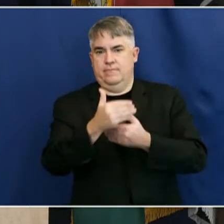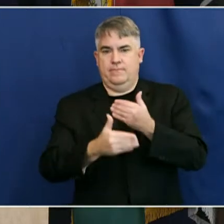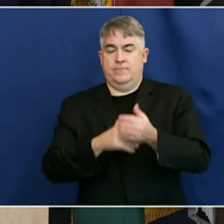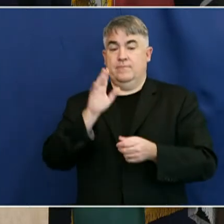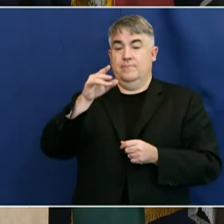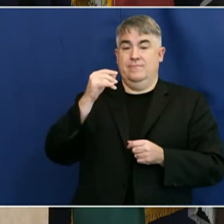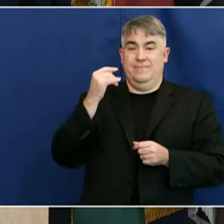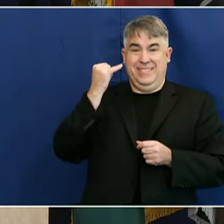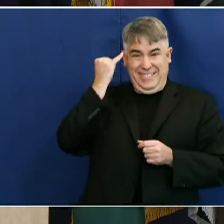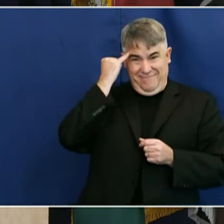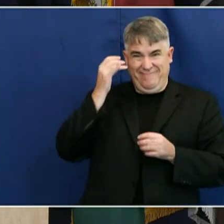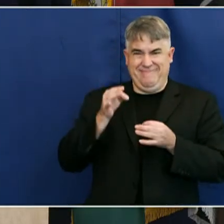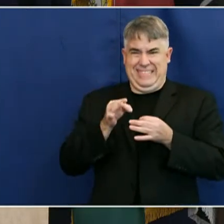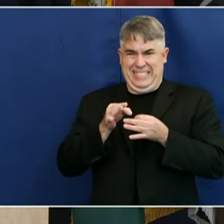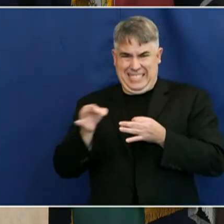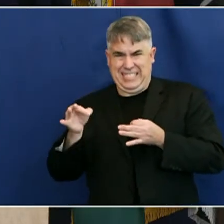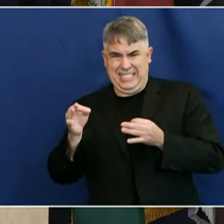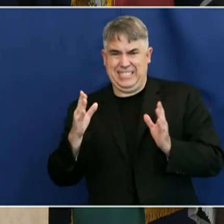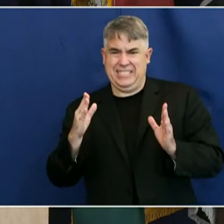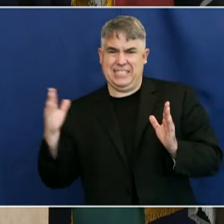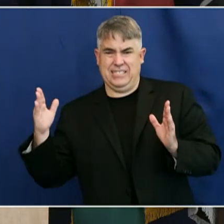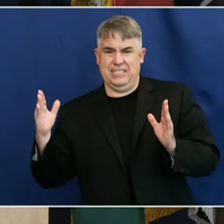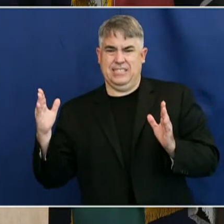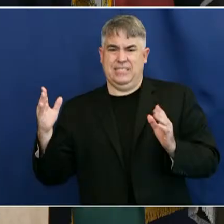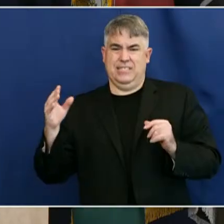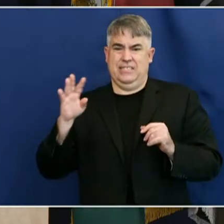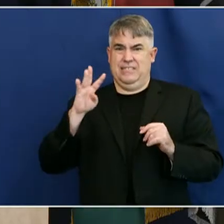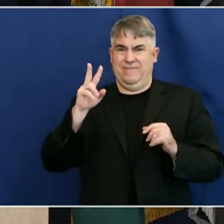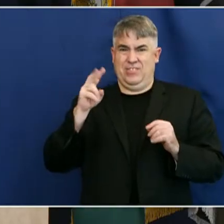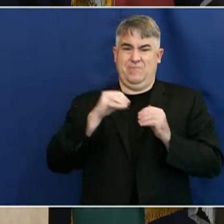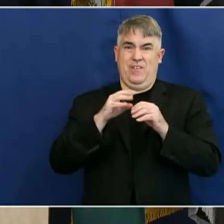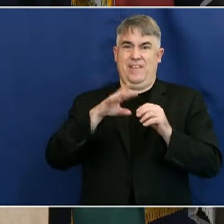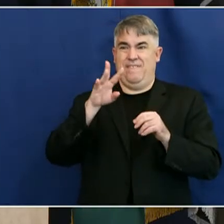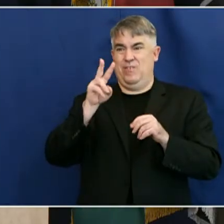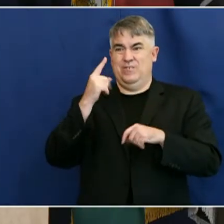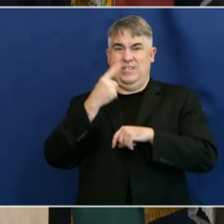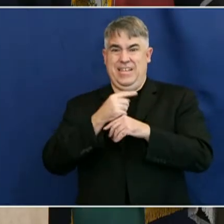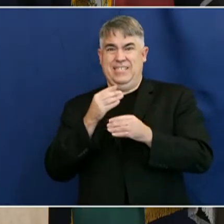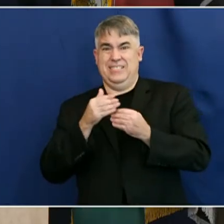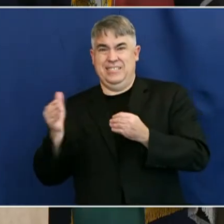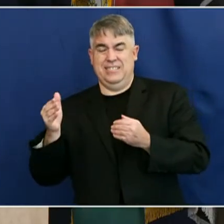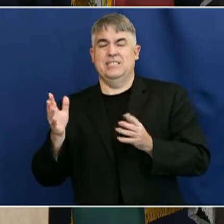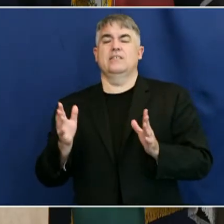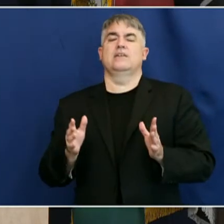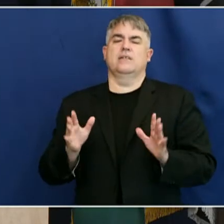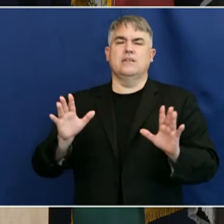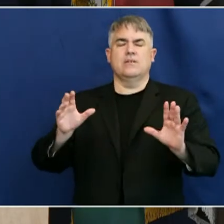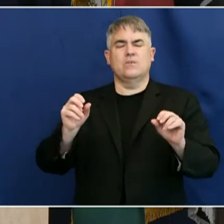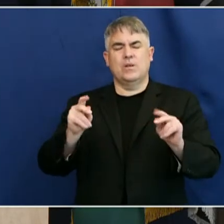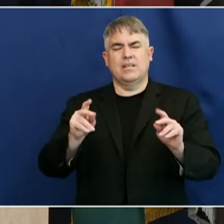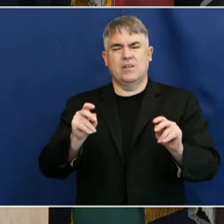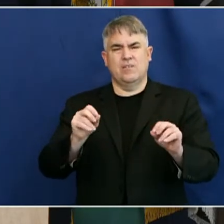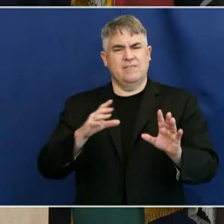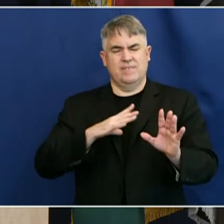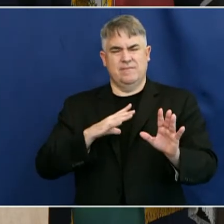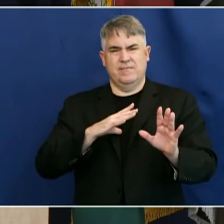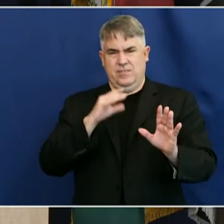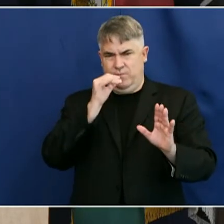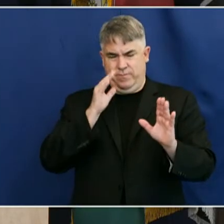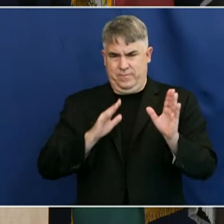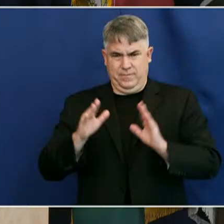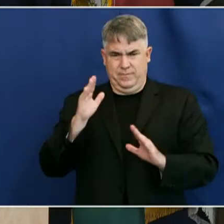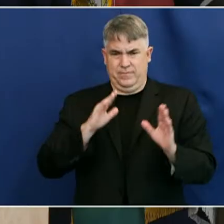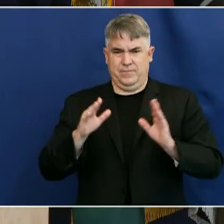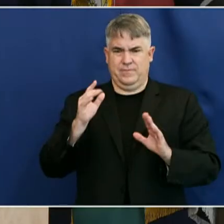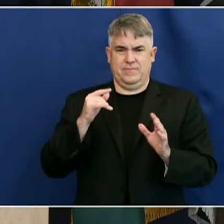to 42 days after your first shot, you can do that with very good comfort. And if you need to go beyond that,